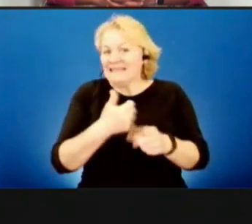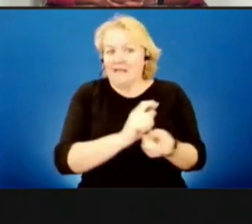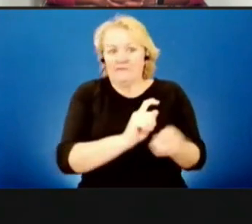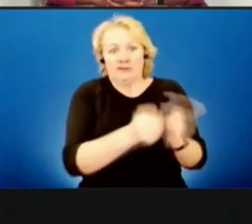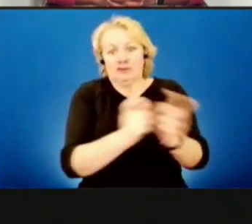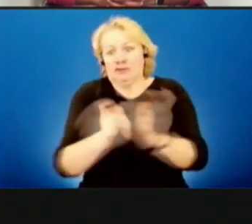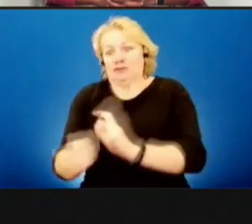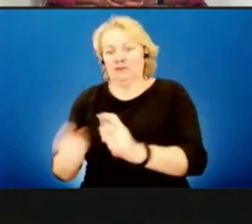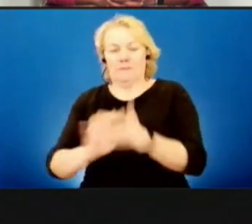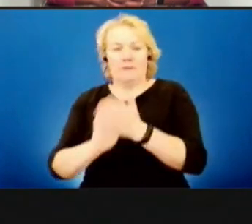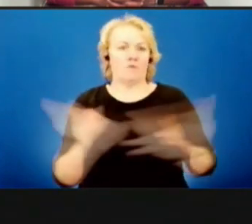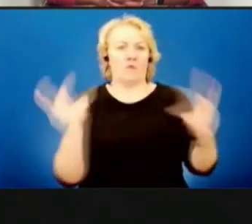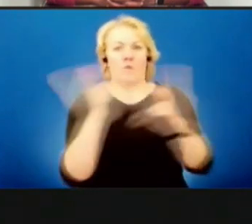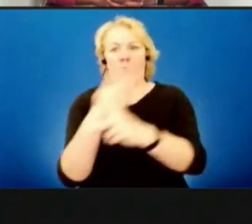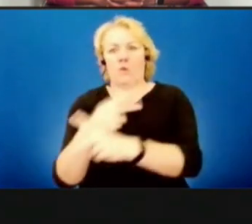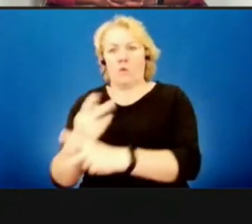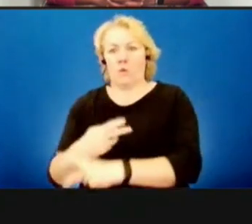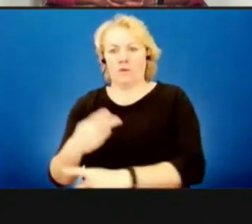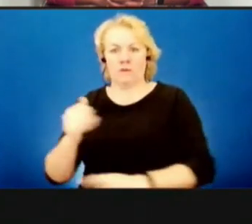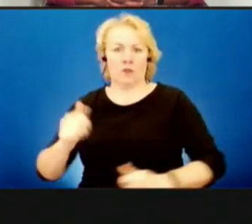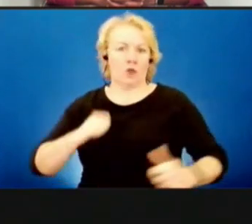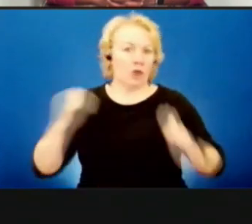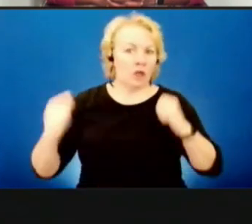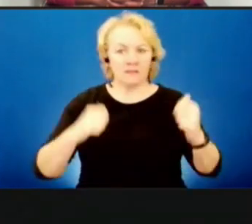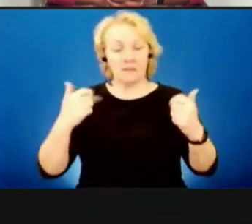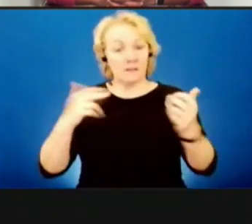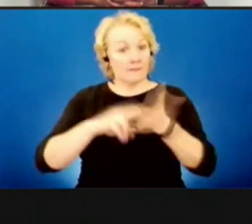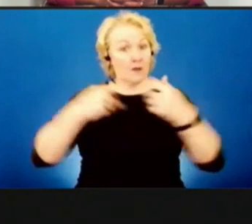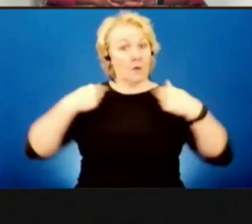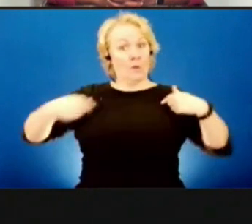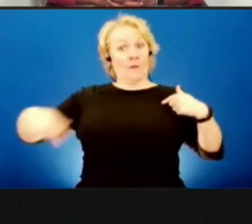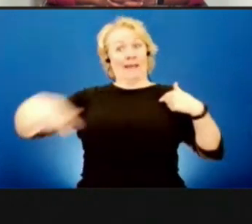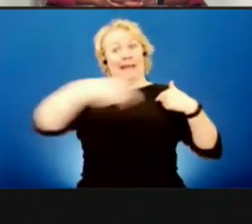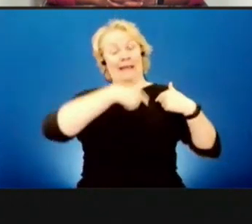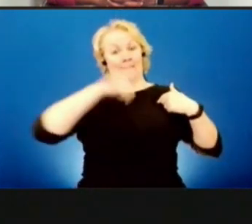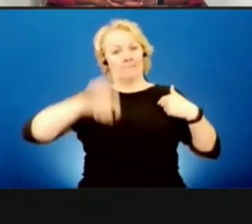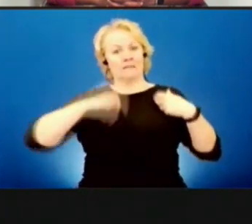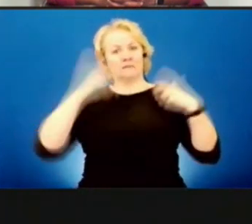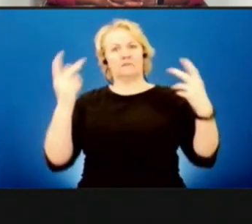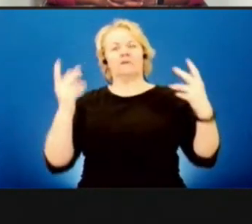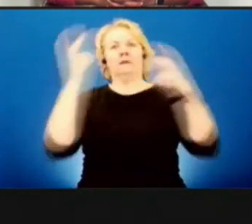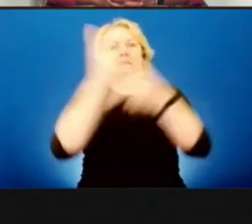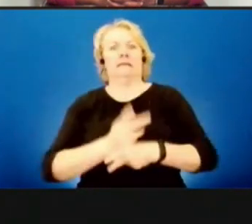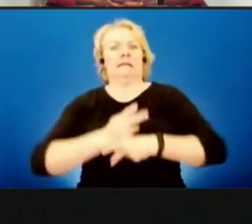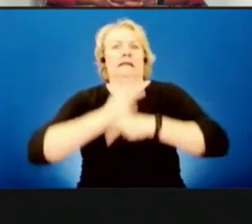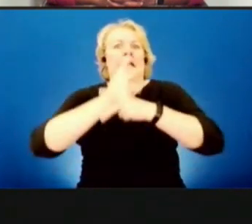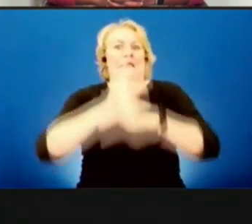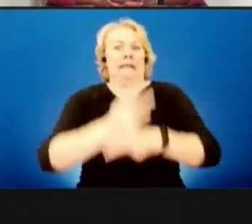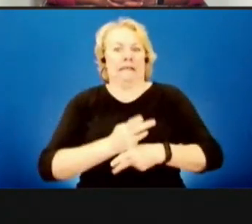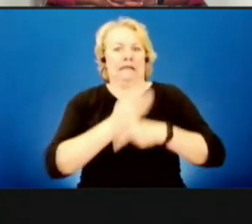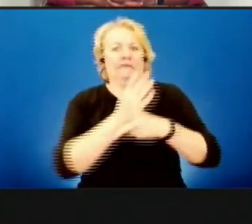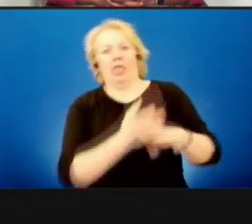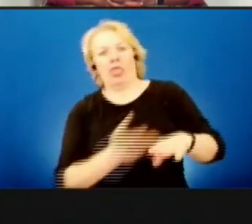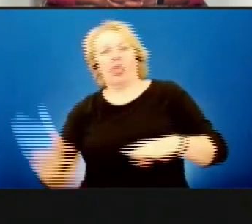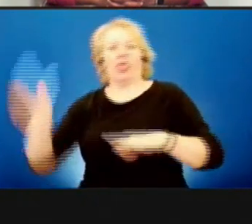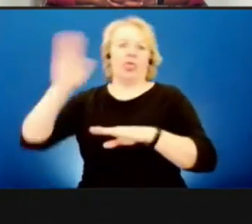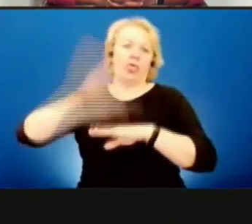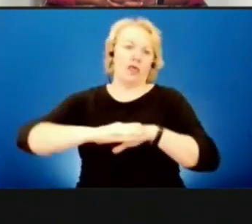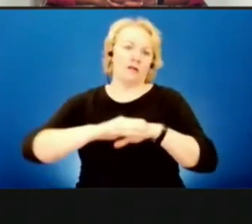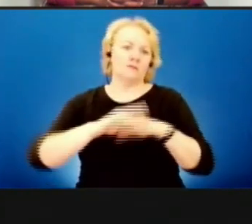aggressive, and it means that we need to be more vigilant about our hygiene practices that we know have worked